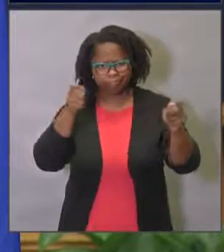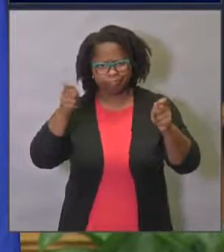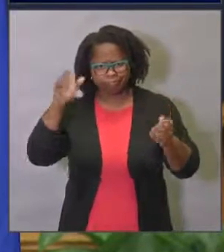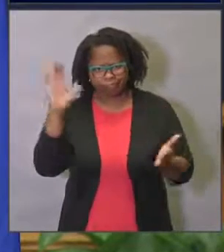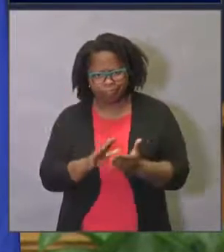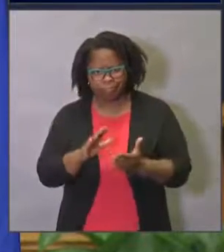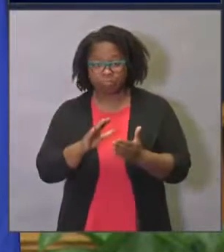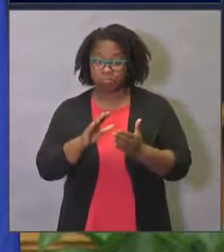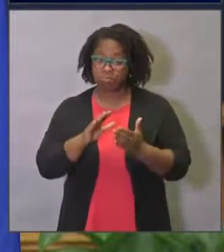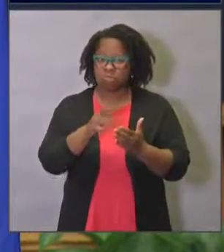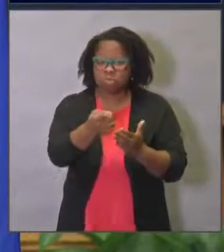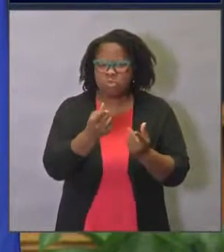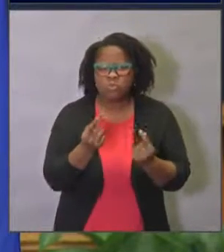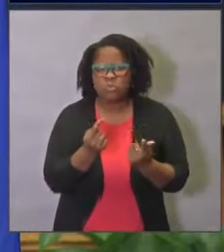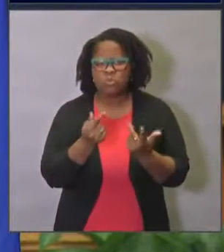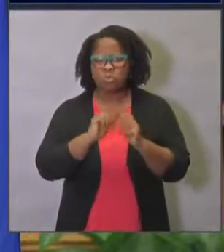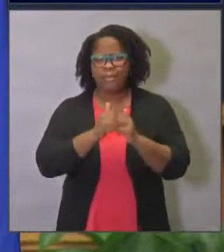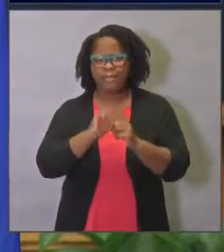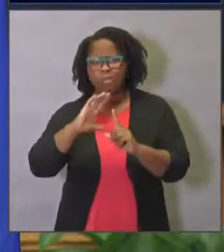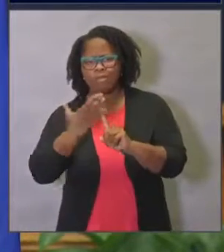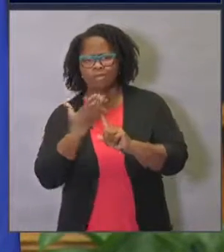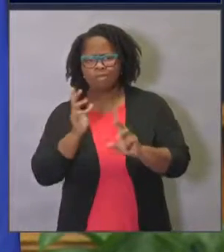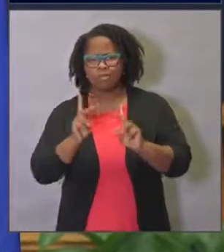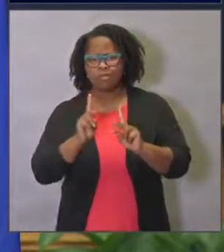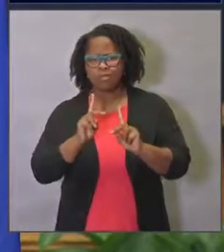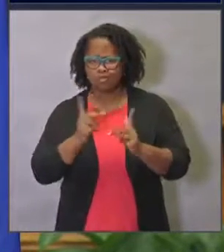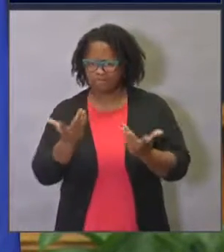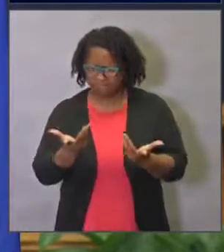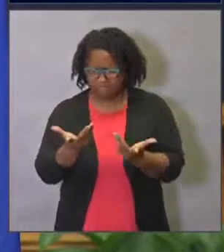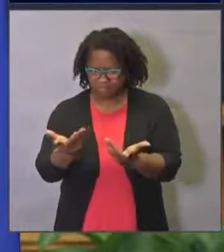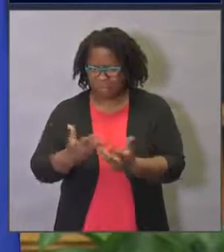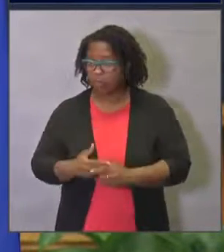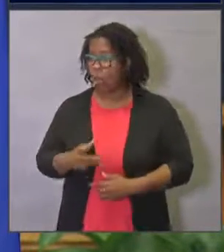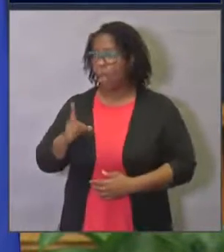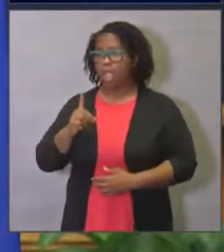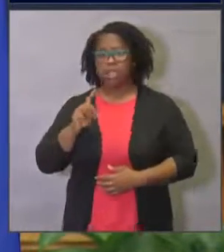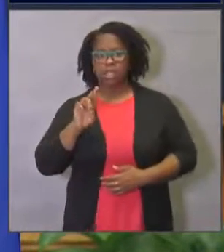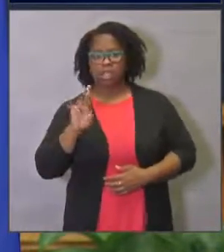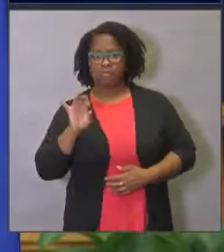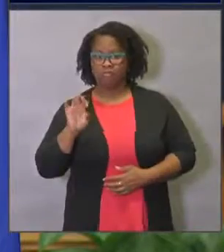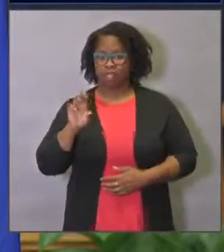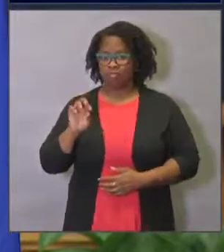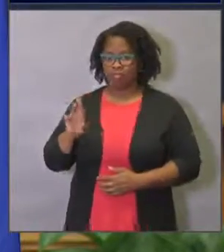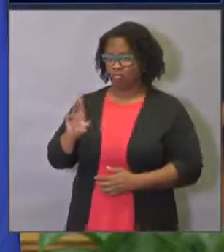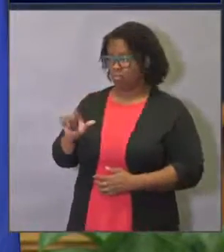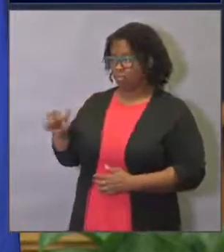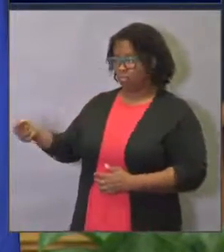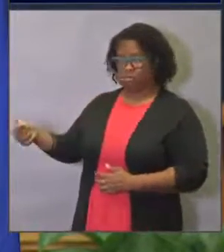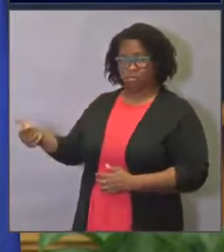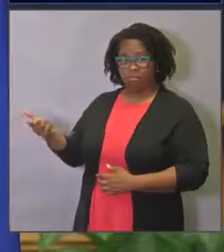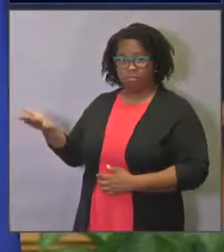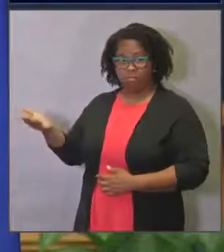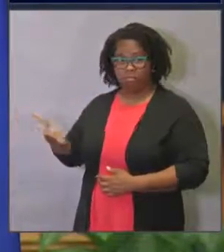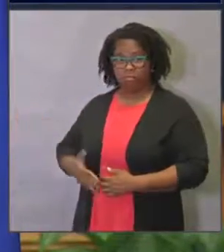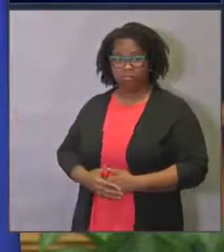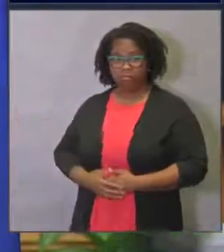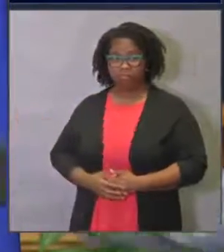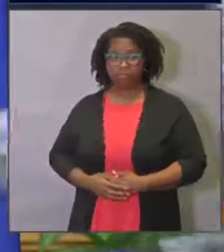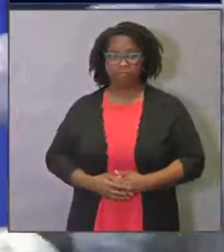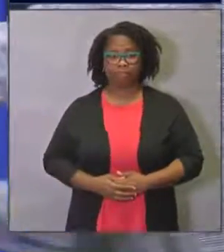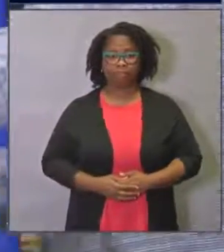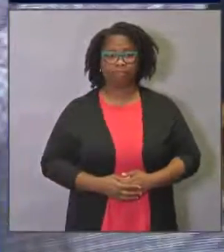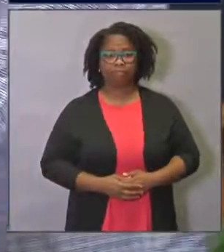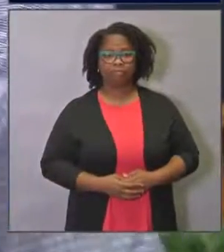minds? So, Dr. Ferrer, do you want to take the first part, and then Dr. Whitfield?